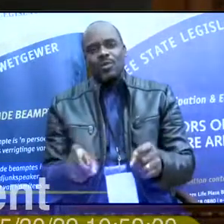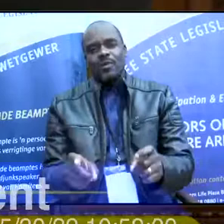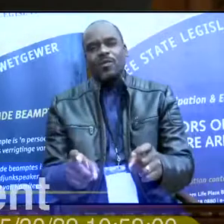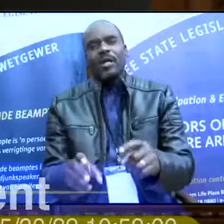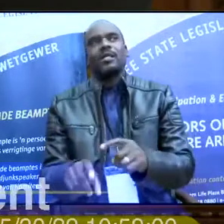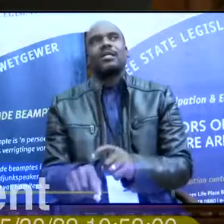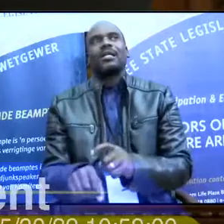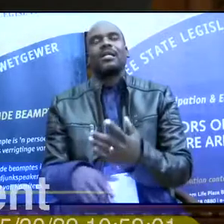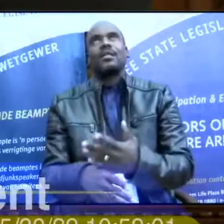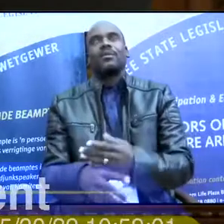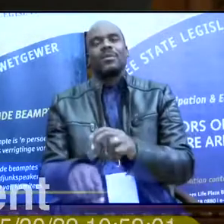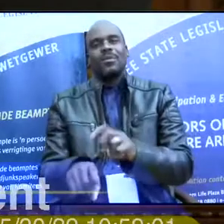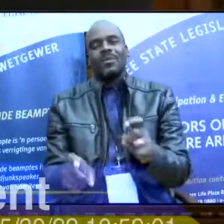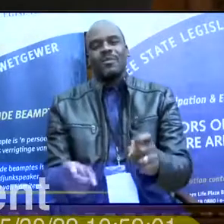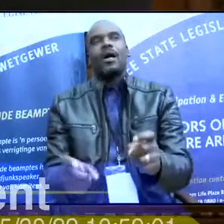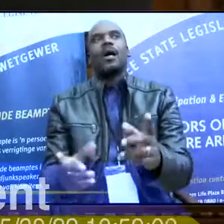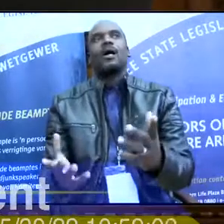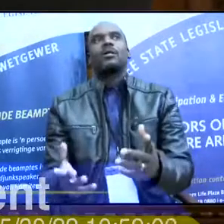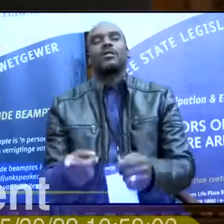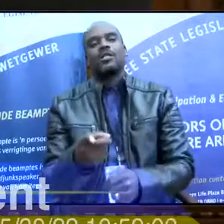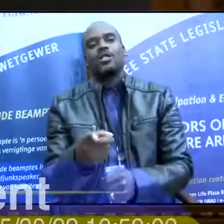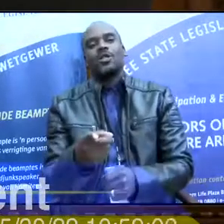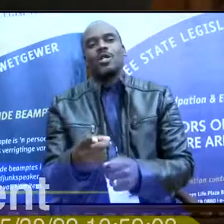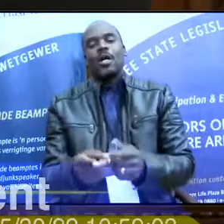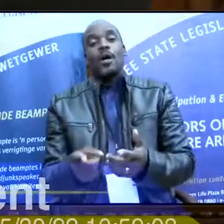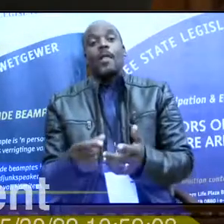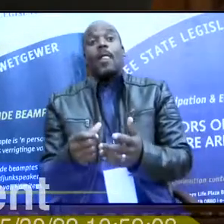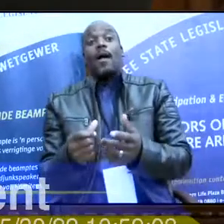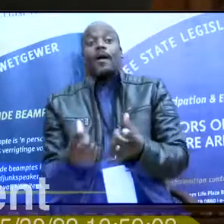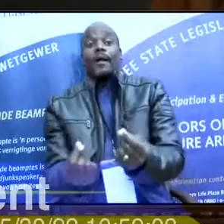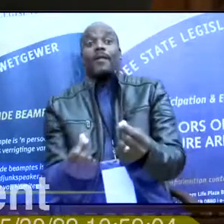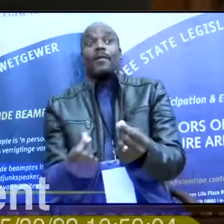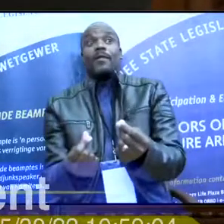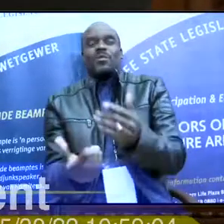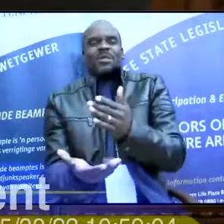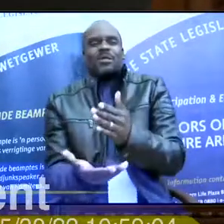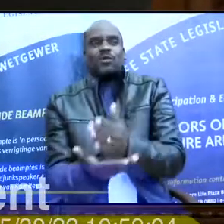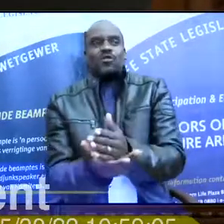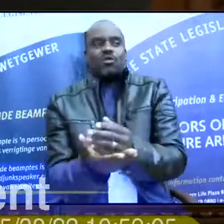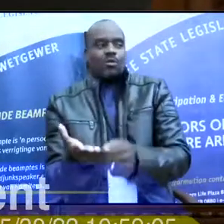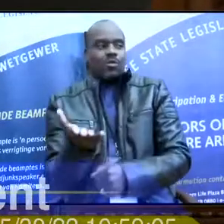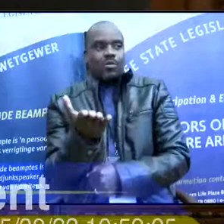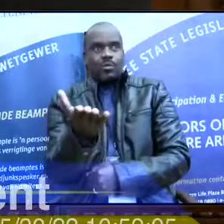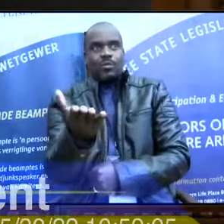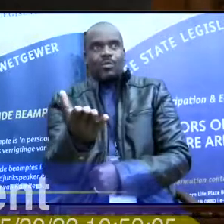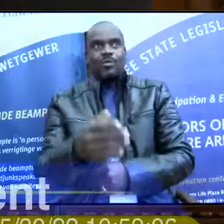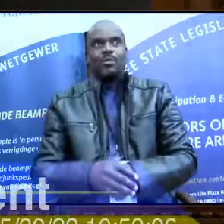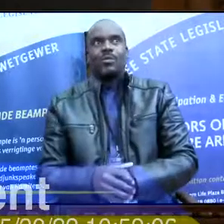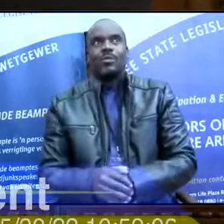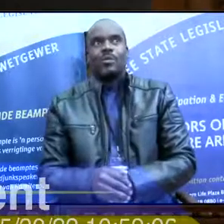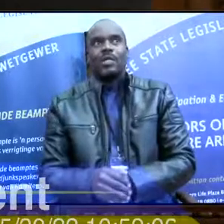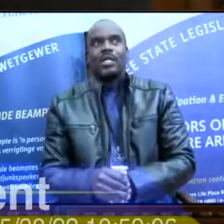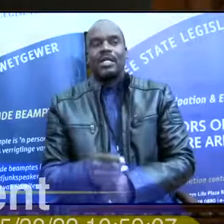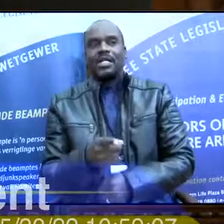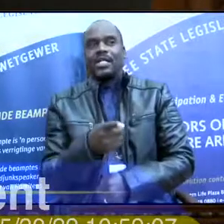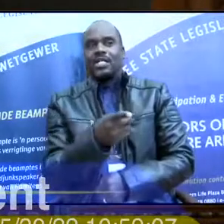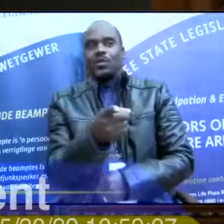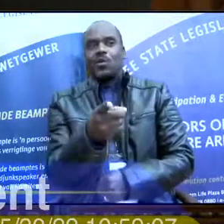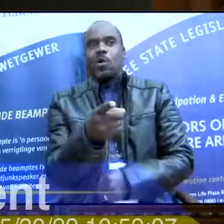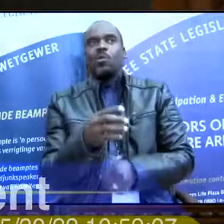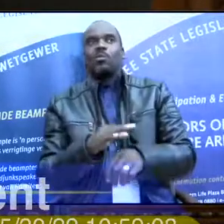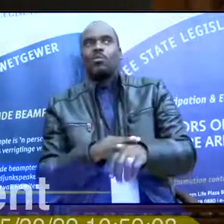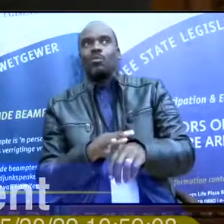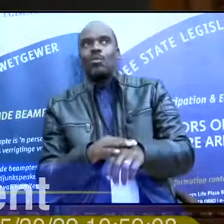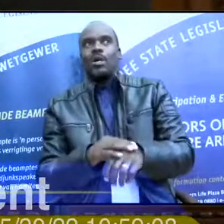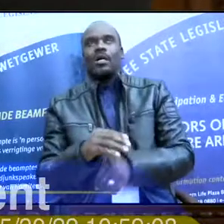market and to ensure reliant and updated services within the public sector those had also been disrupted